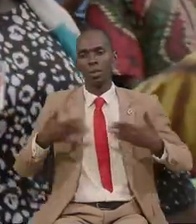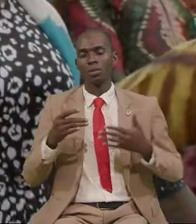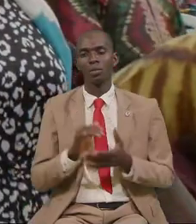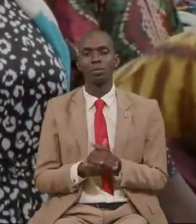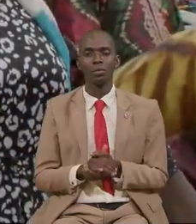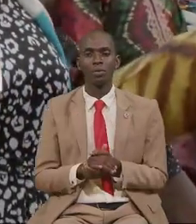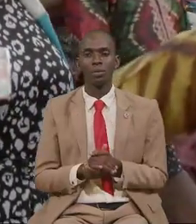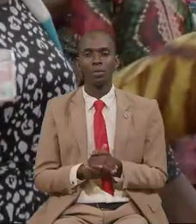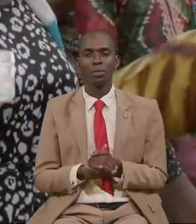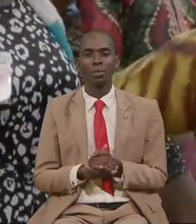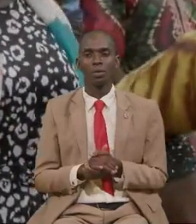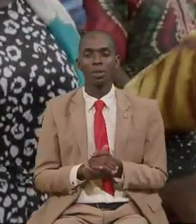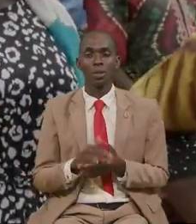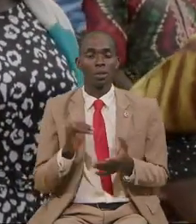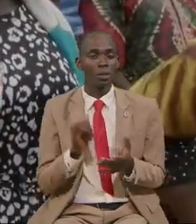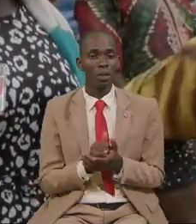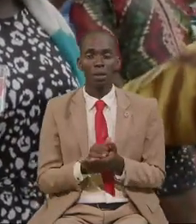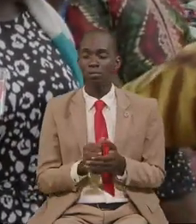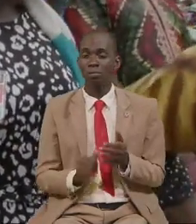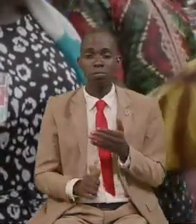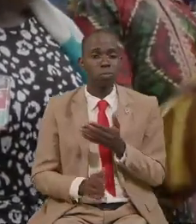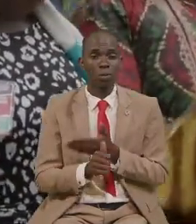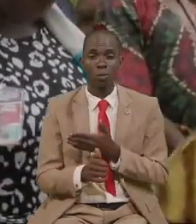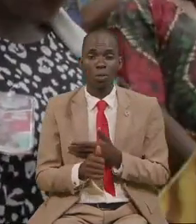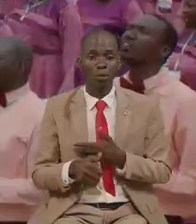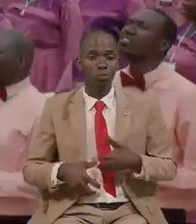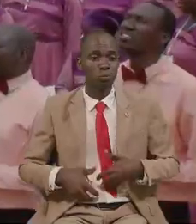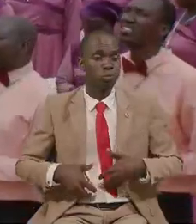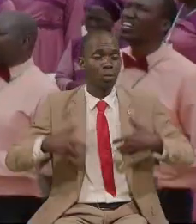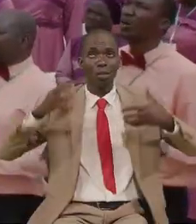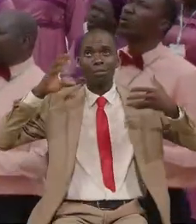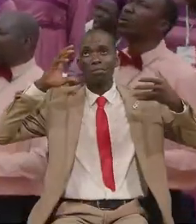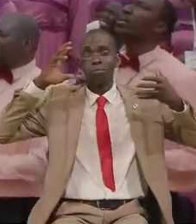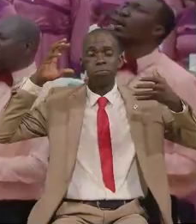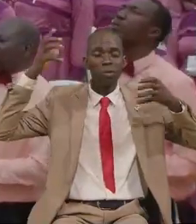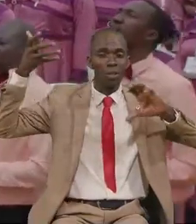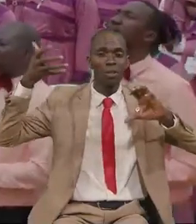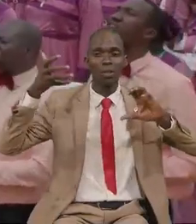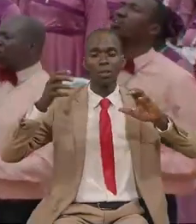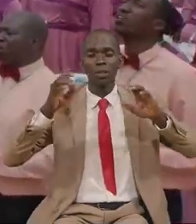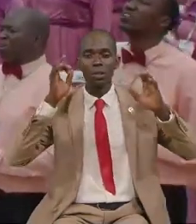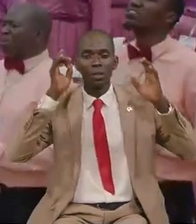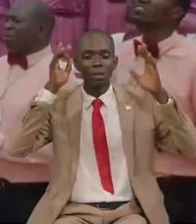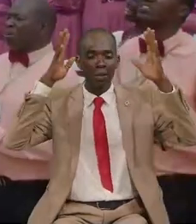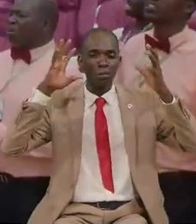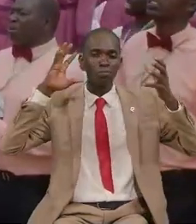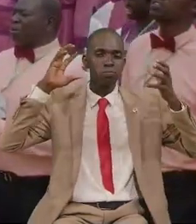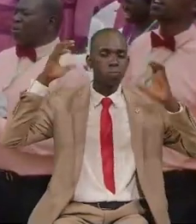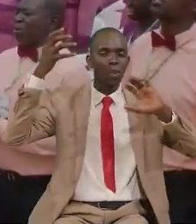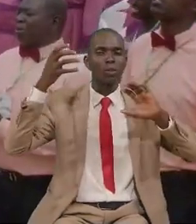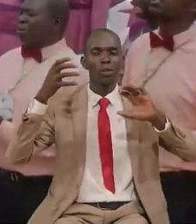That boisterous temper, angry temper, violent temper, able to make